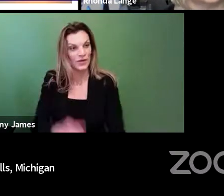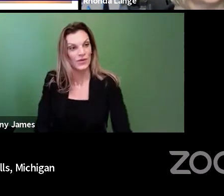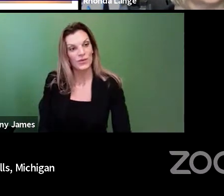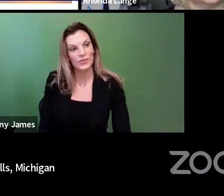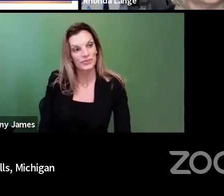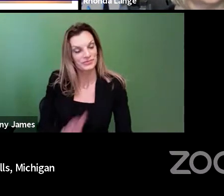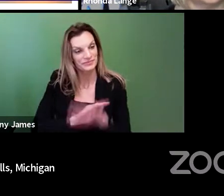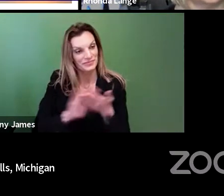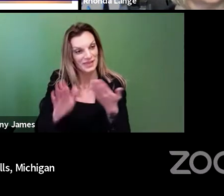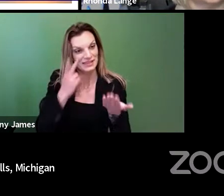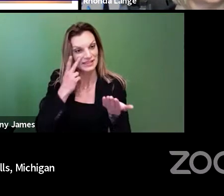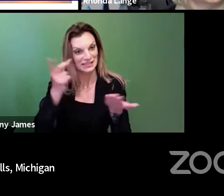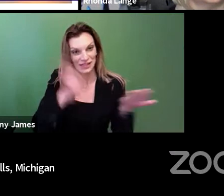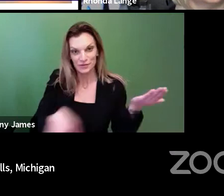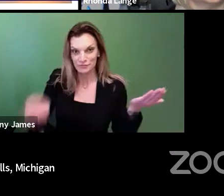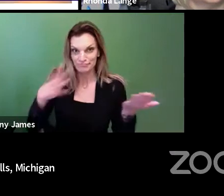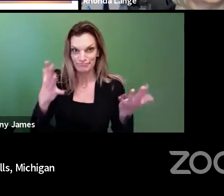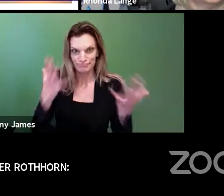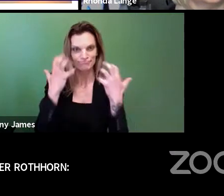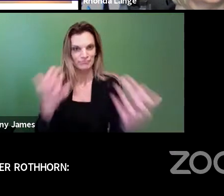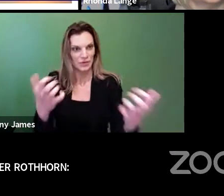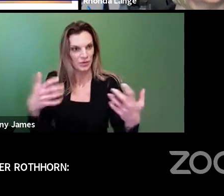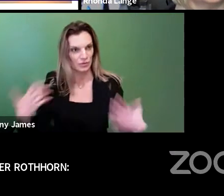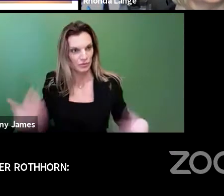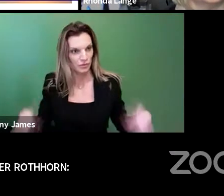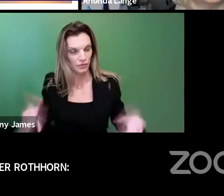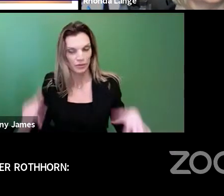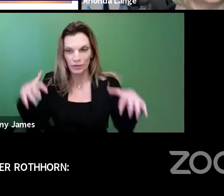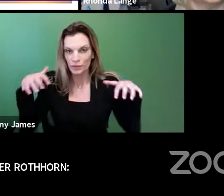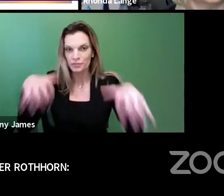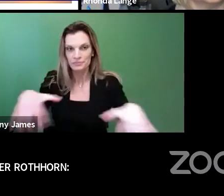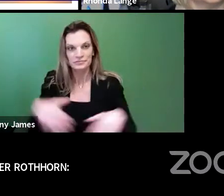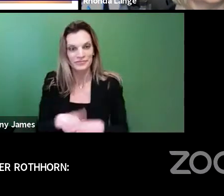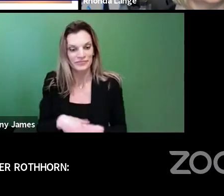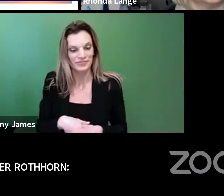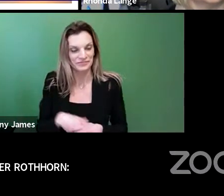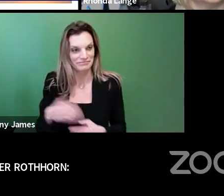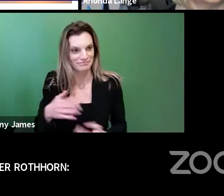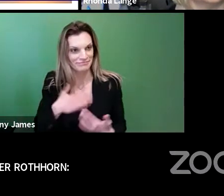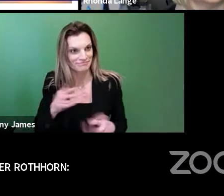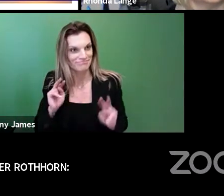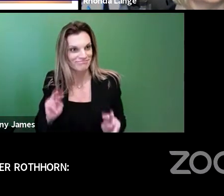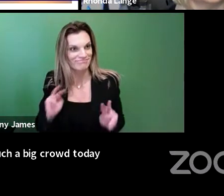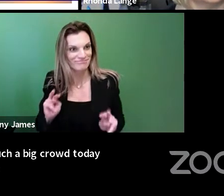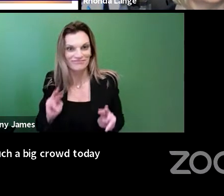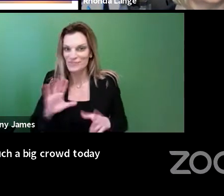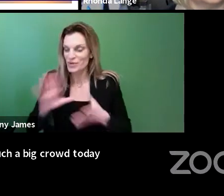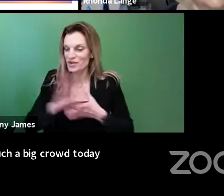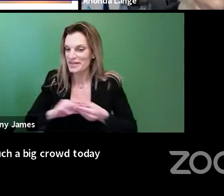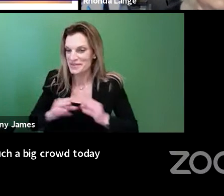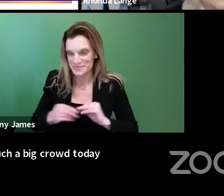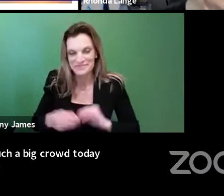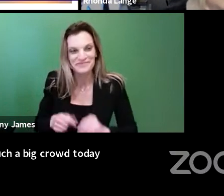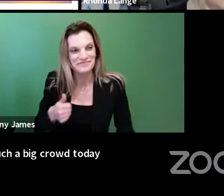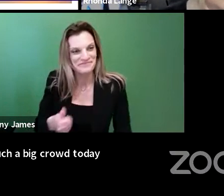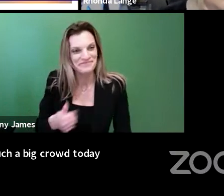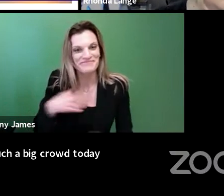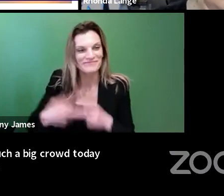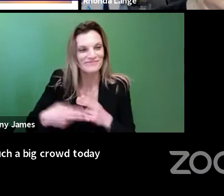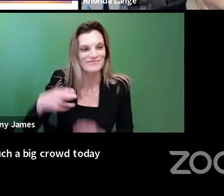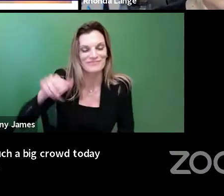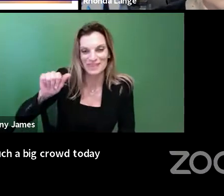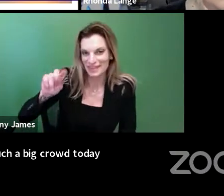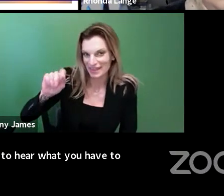nice to see such a big crowd today. Appreciate you coming out and looking forward to hear what you have to say. My name's Anthony